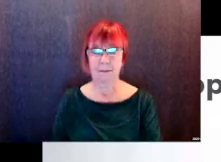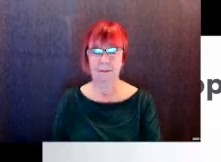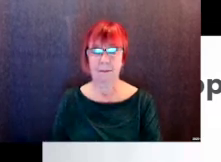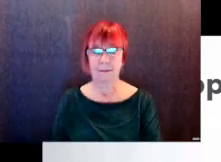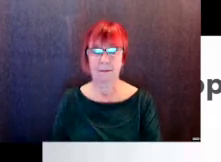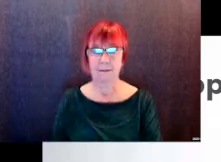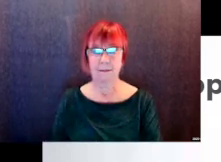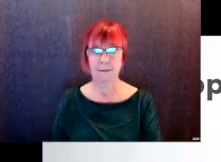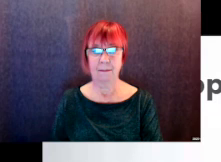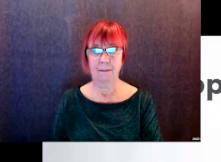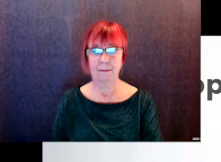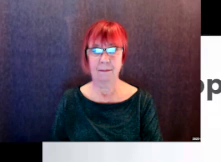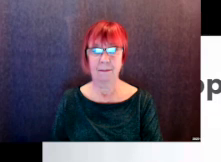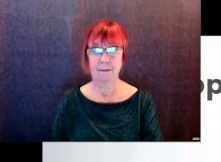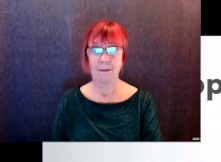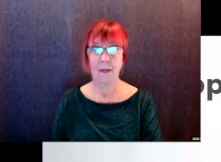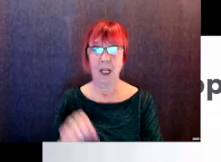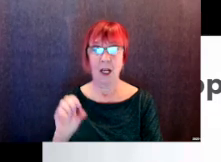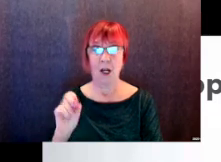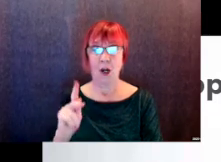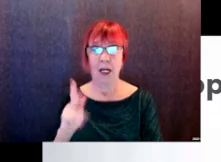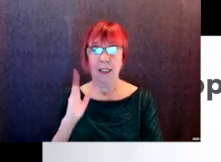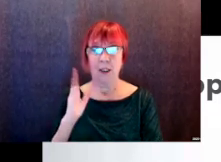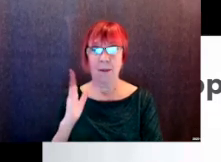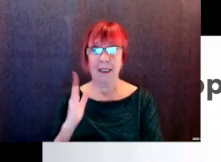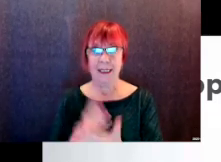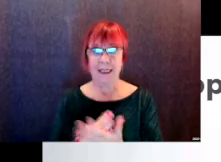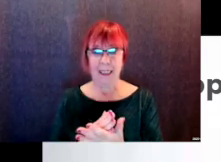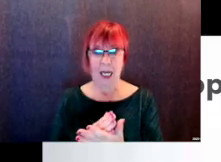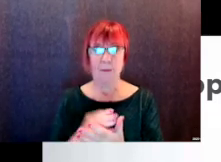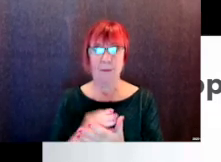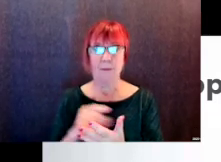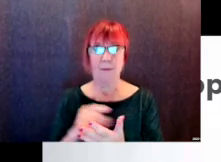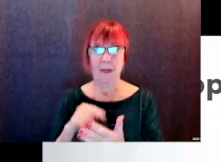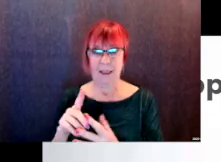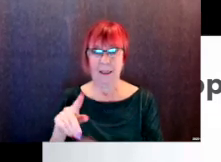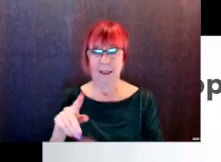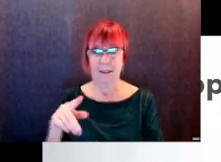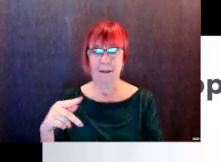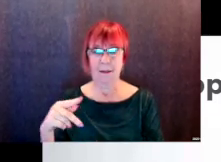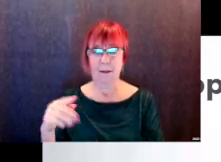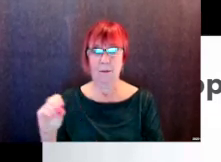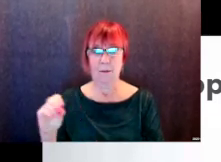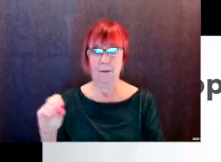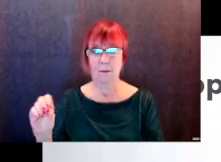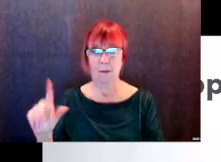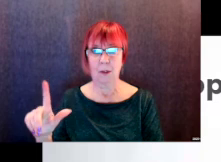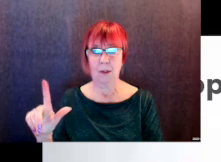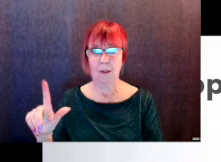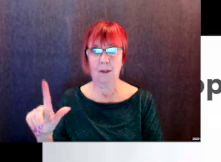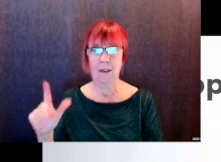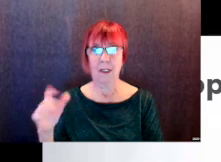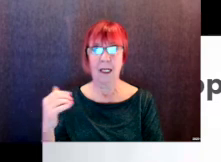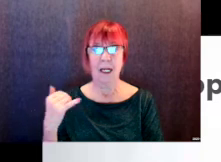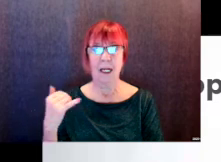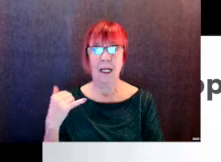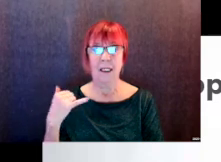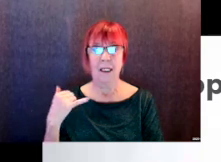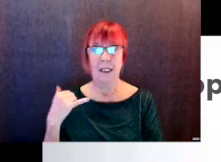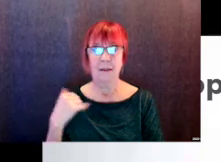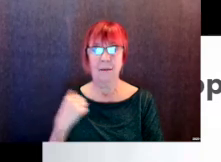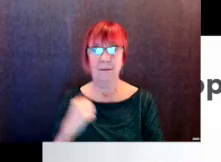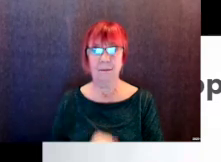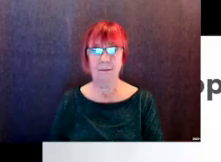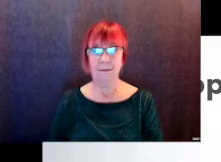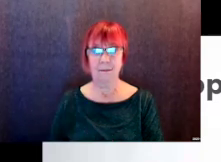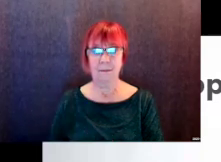I believe you should see the poll now. So I'll read the question and responses or choices. What do you think